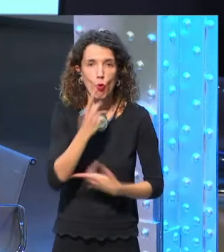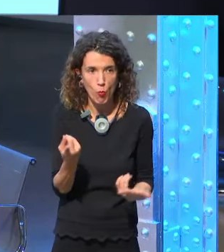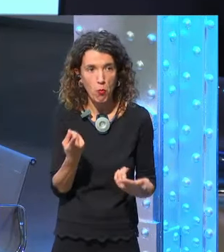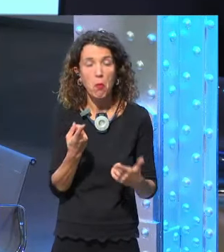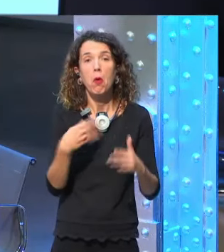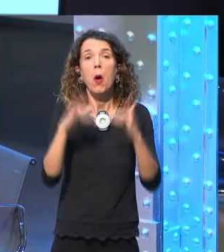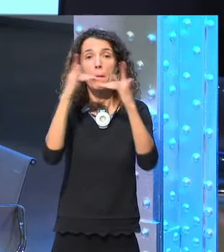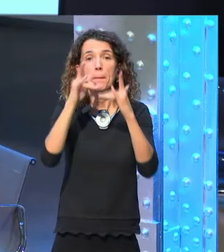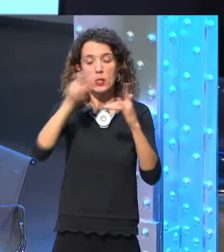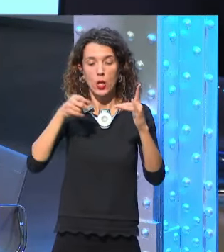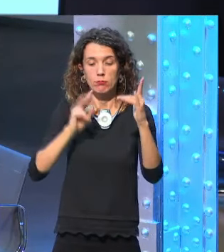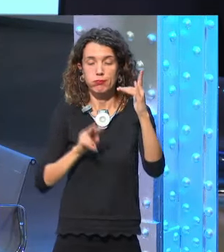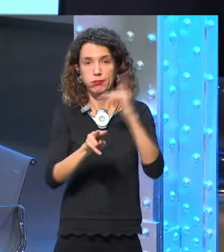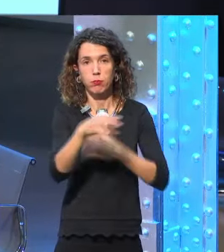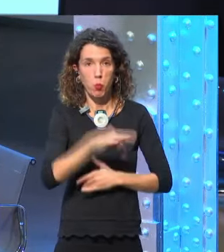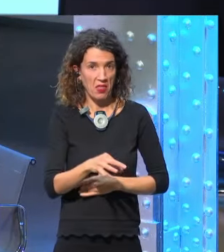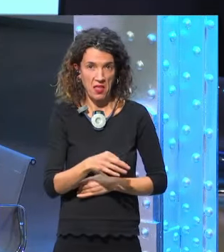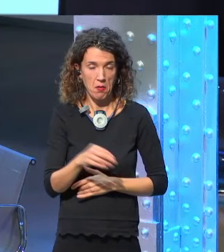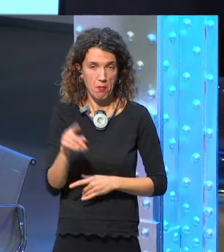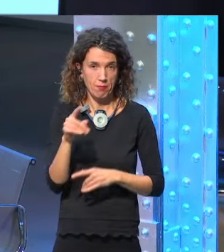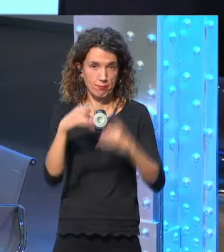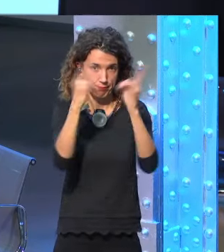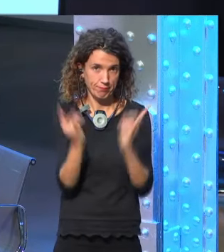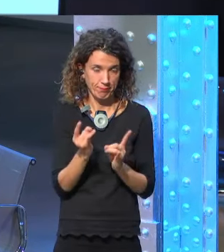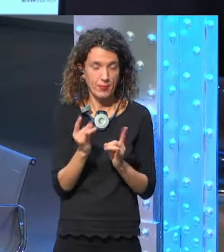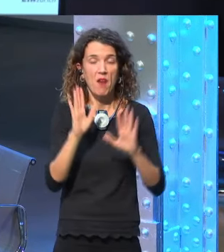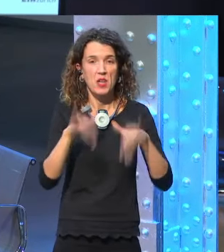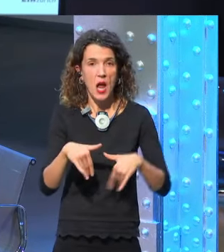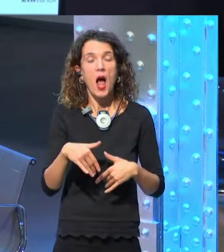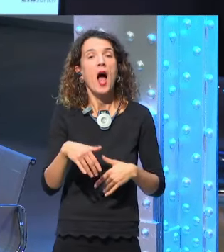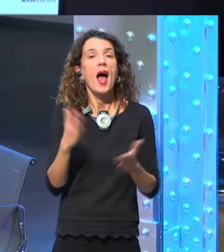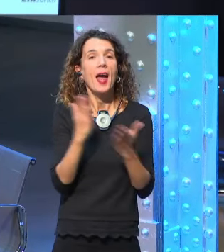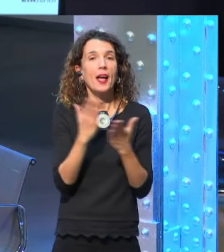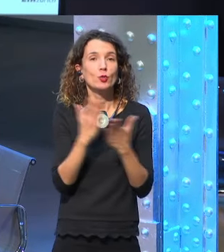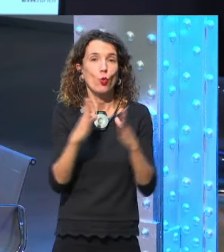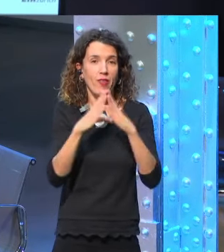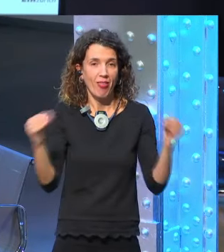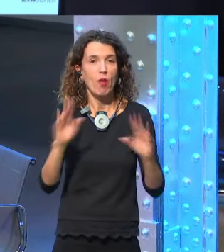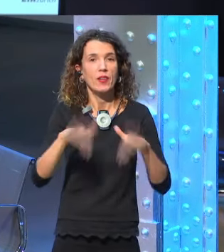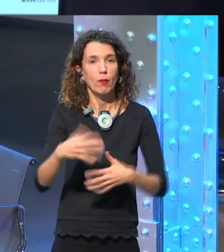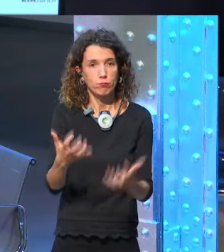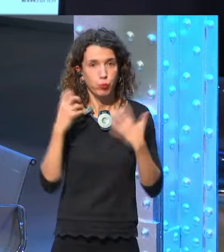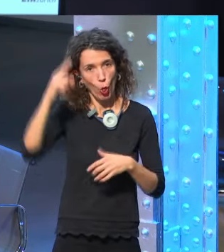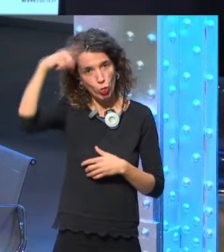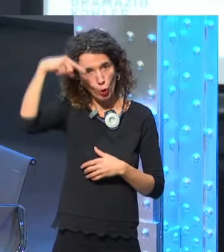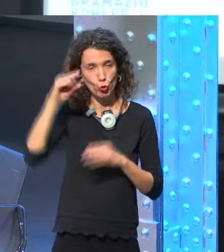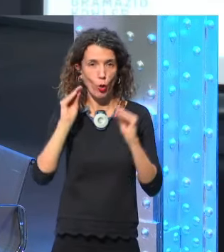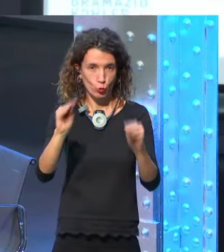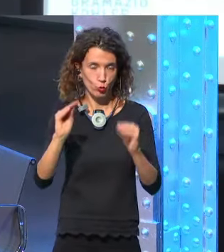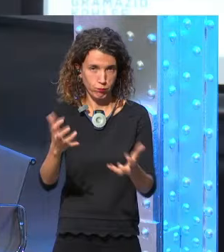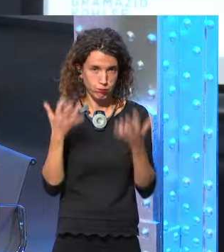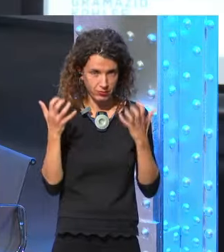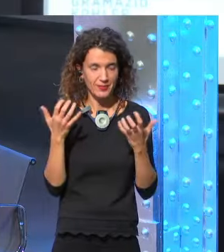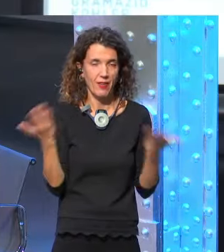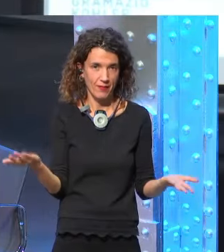got a PhD here. Good. So a bit earlier than this project, we did an installation also with